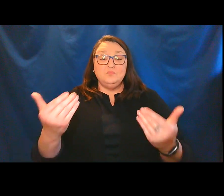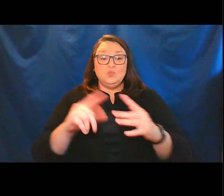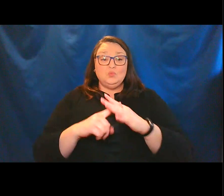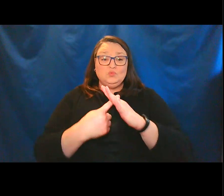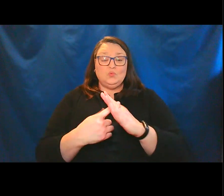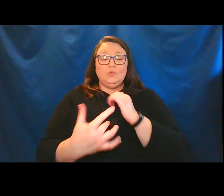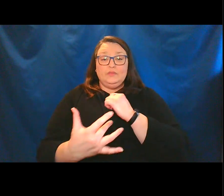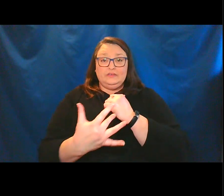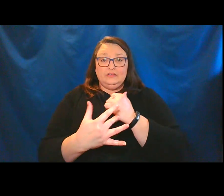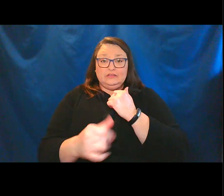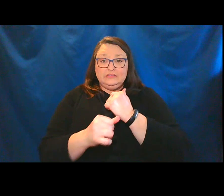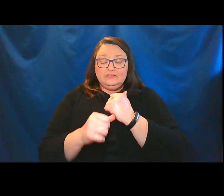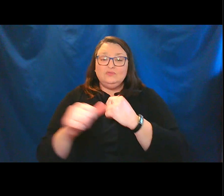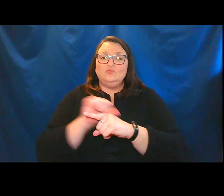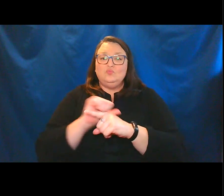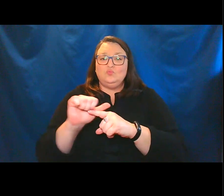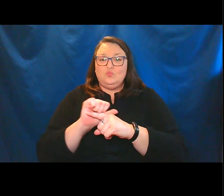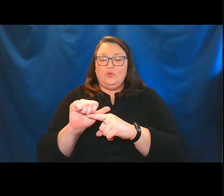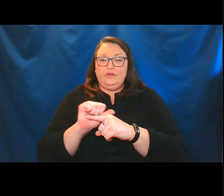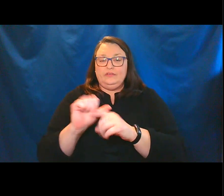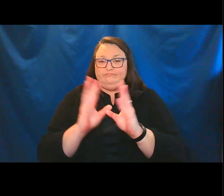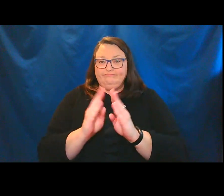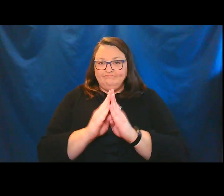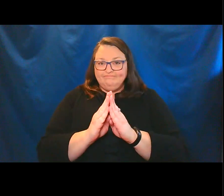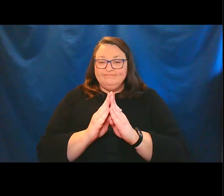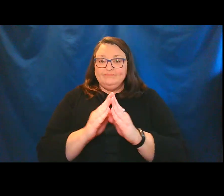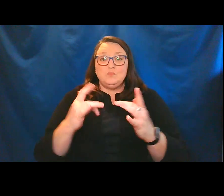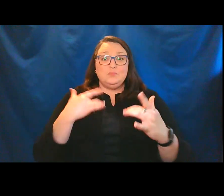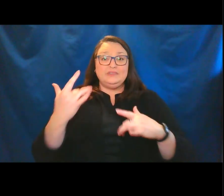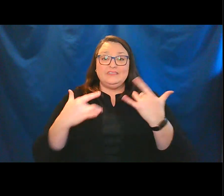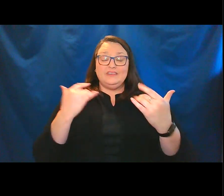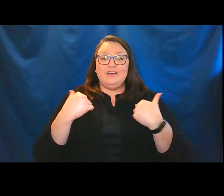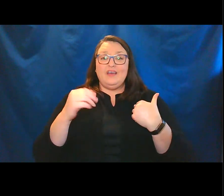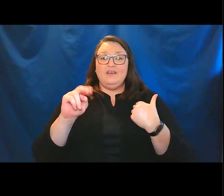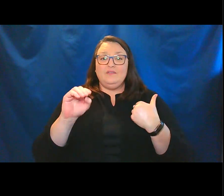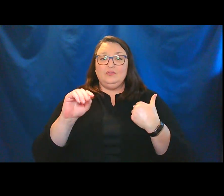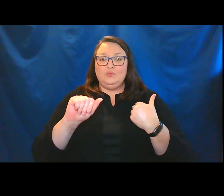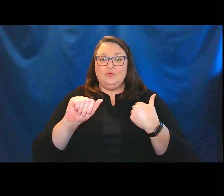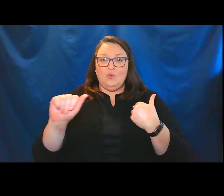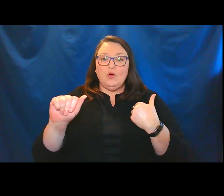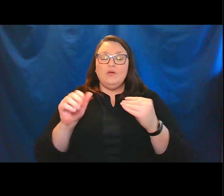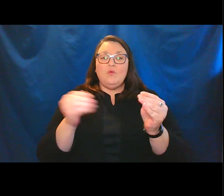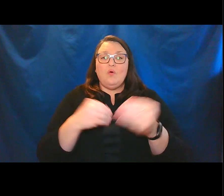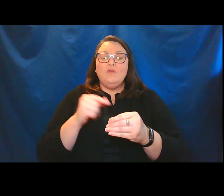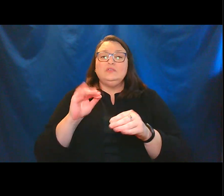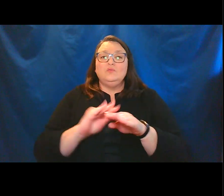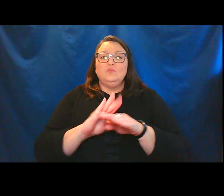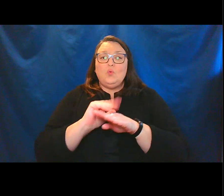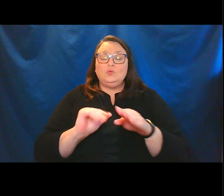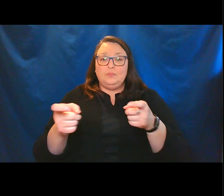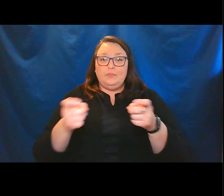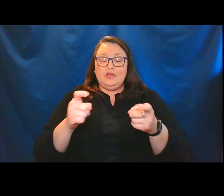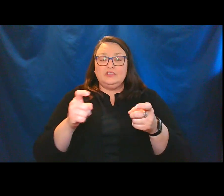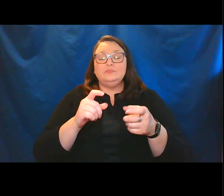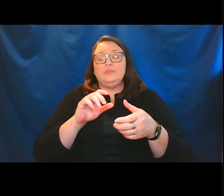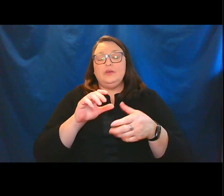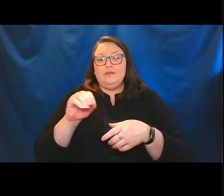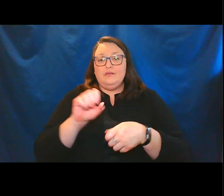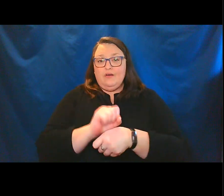session. I'm really excited to have our NOAA Office of Coastal Management colleagues, Annie McDuell and